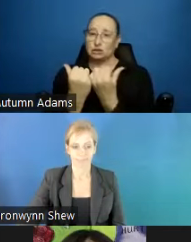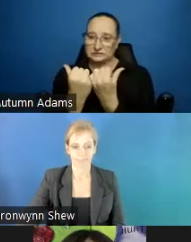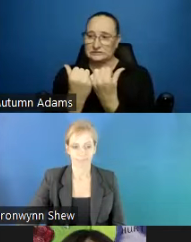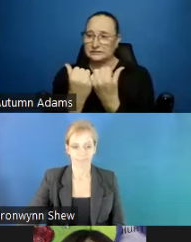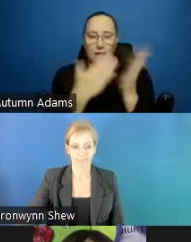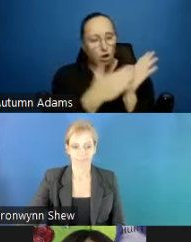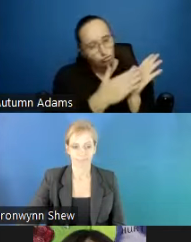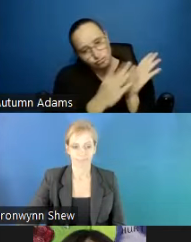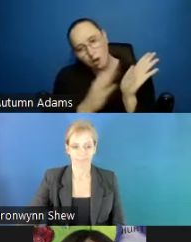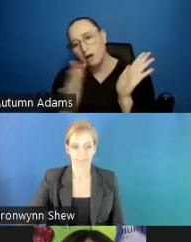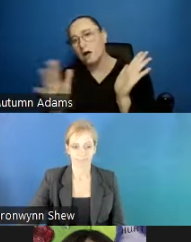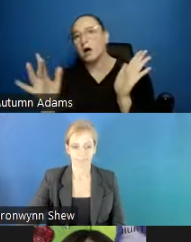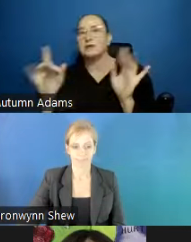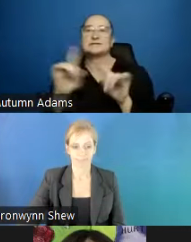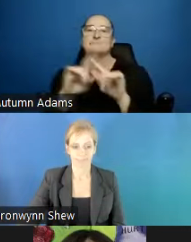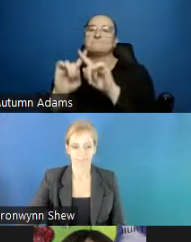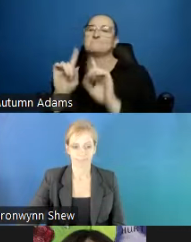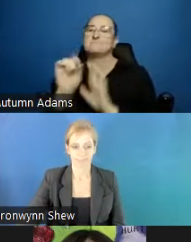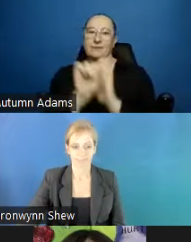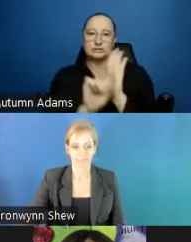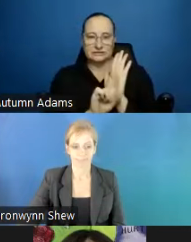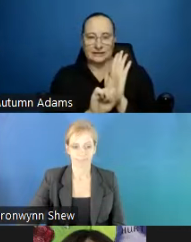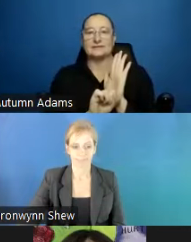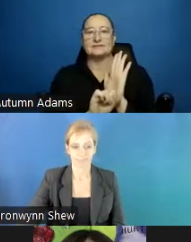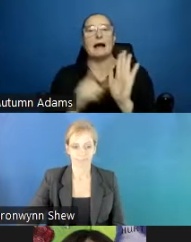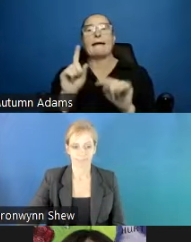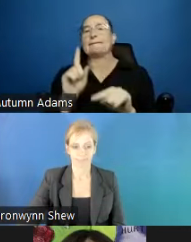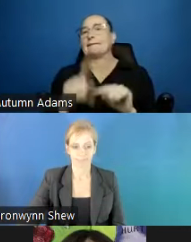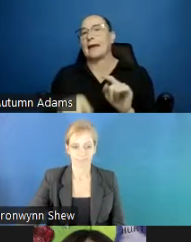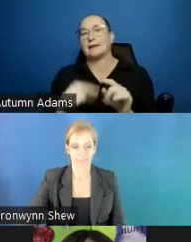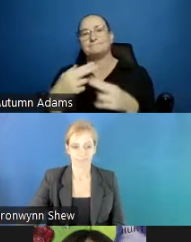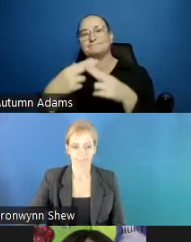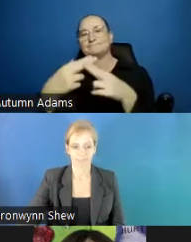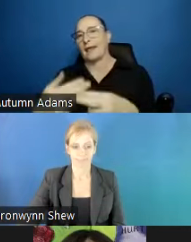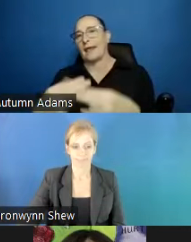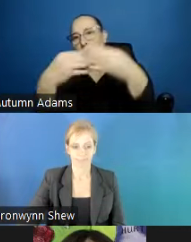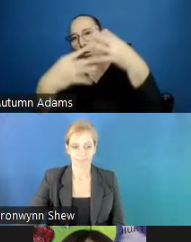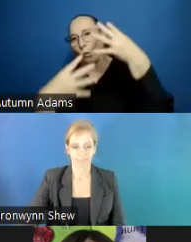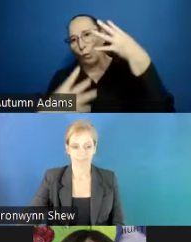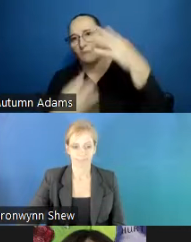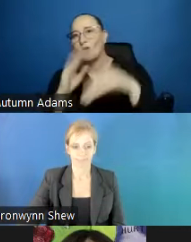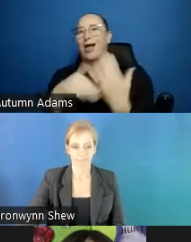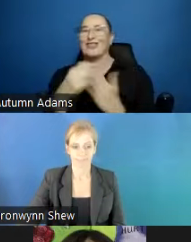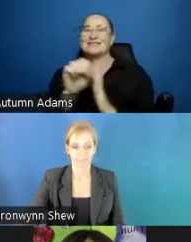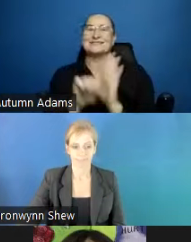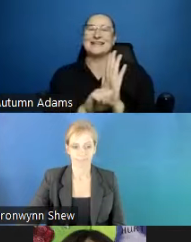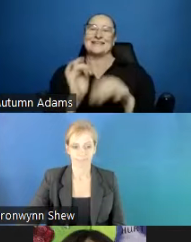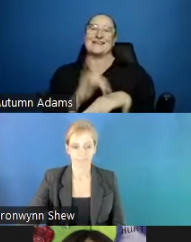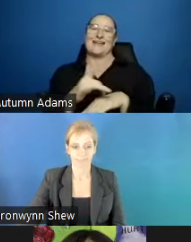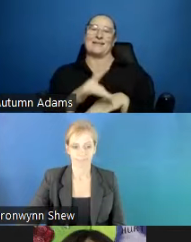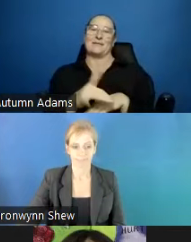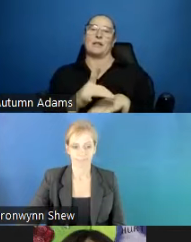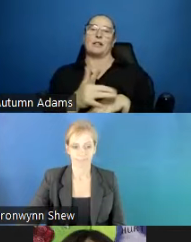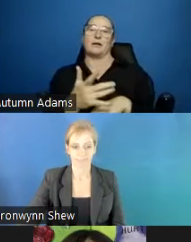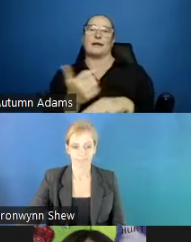the different states. I can't name all of the agencies for all the states that are available.